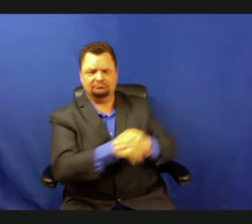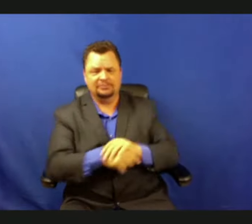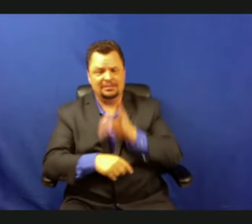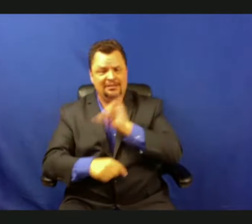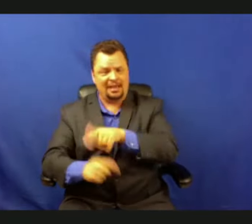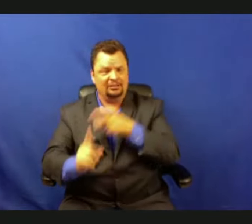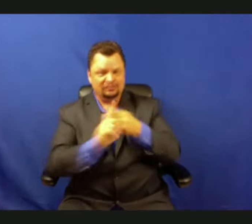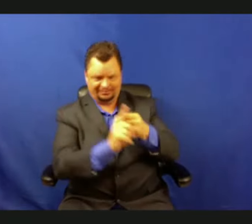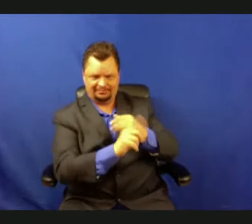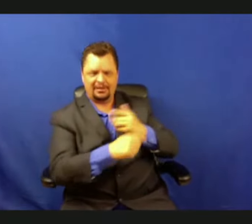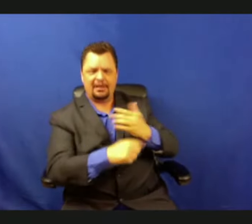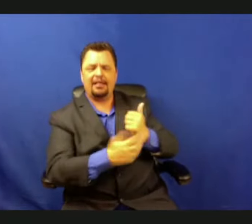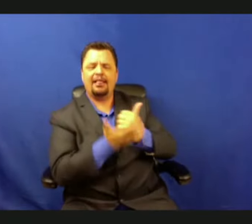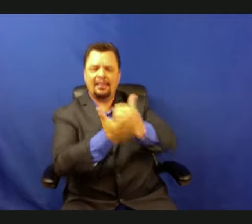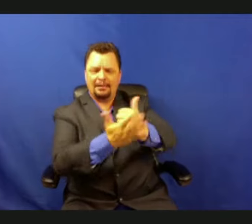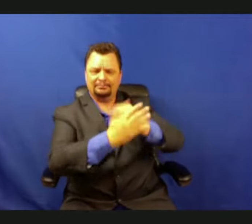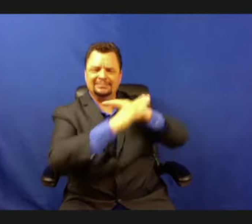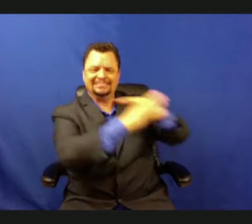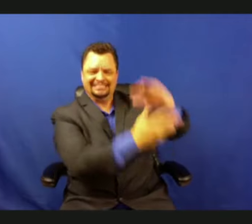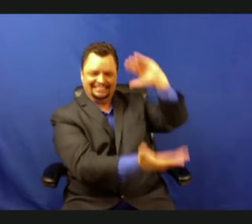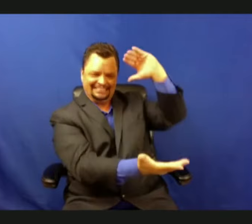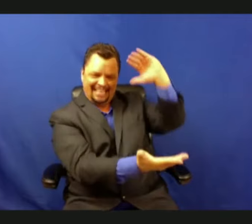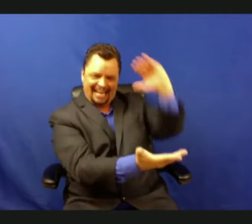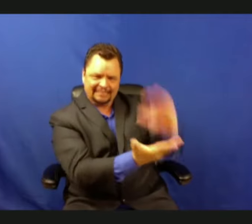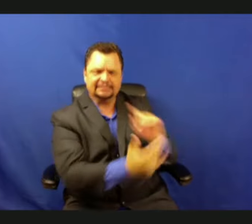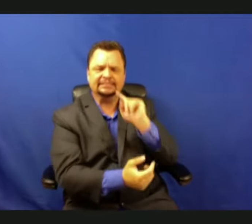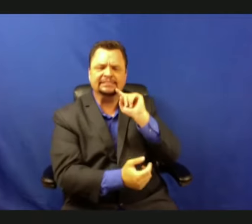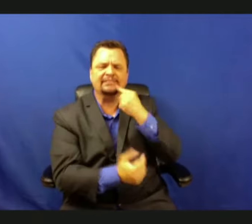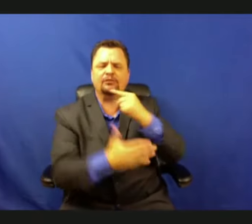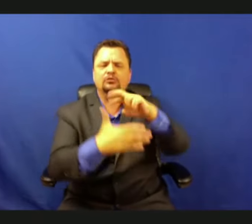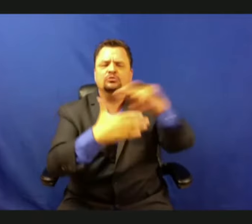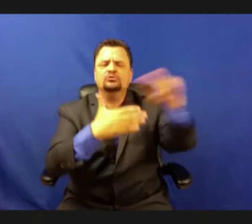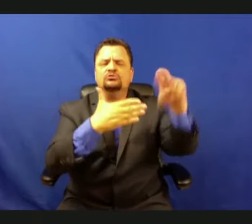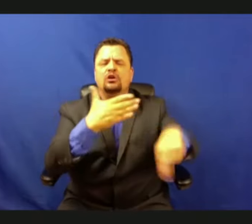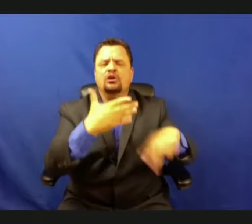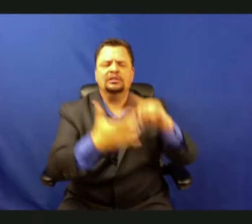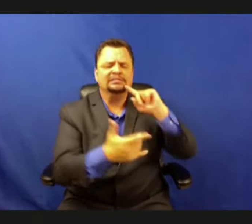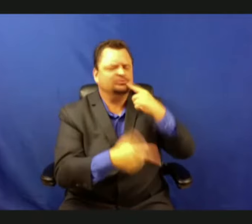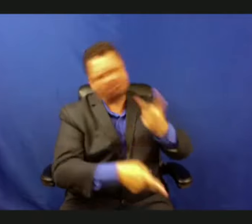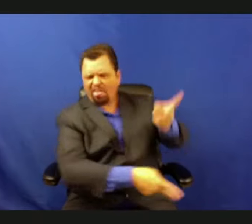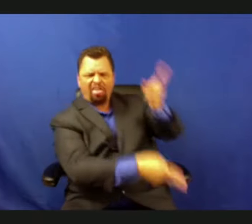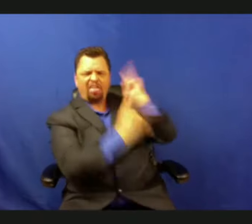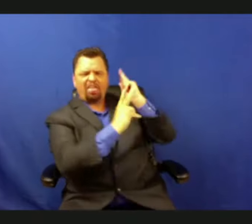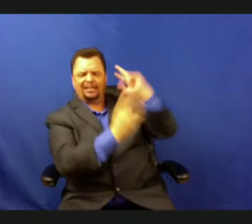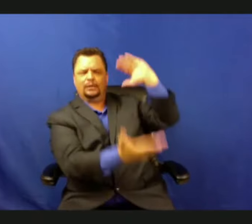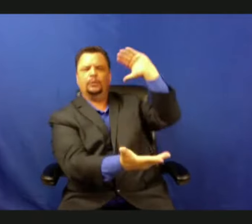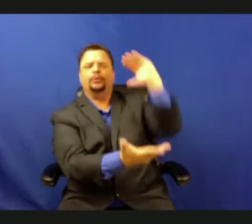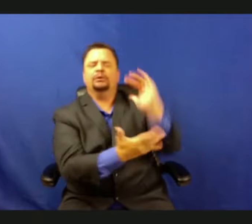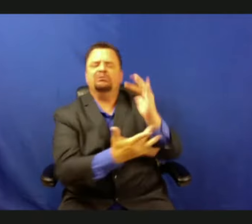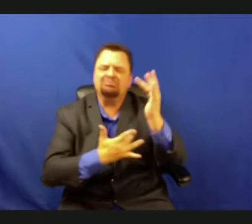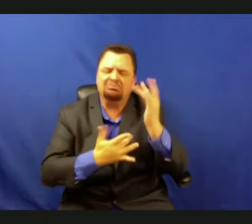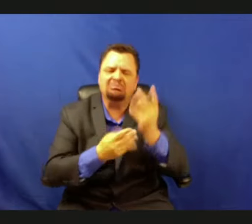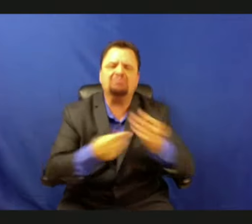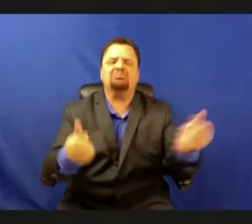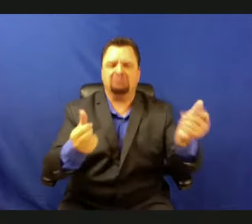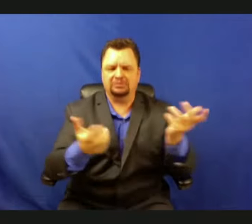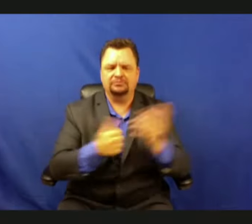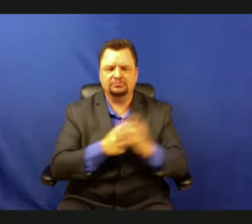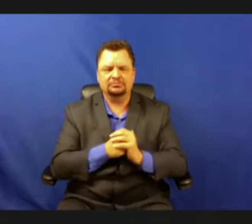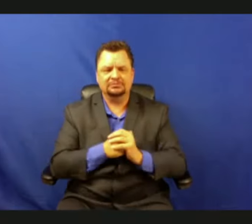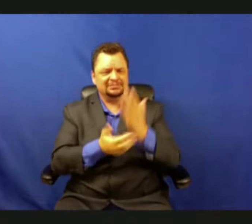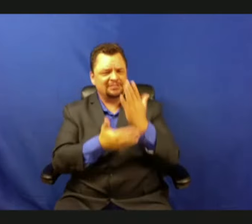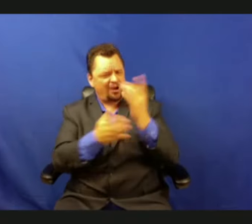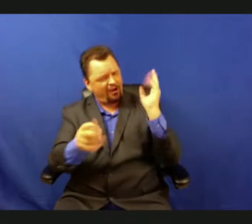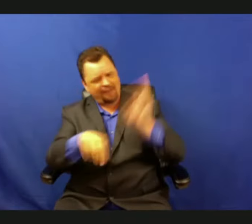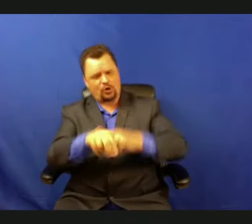incidences of the disease, which is important for two reasons. One is, while of course the biggest goal is to keep people alive and out of the hospital, it does us good as a